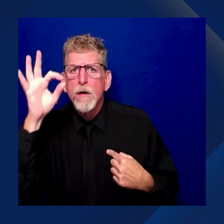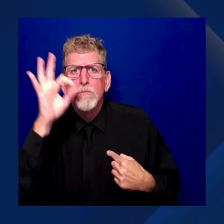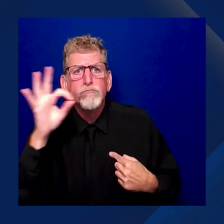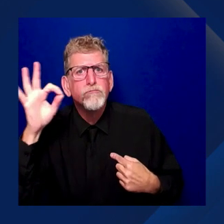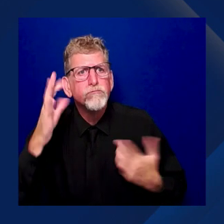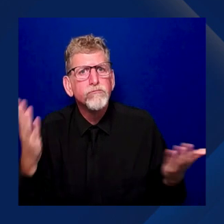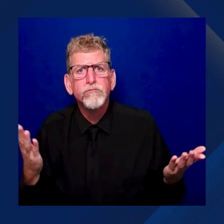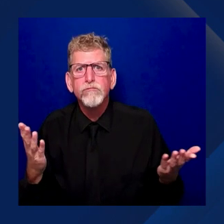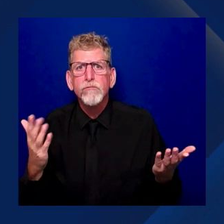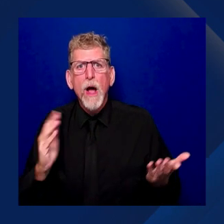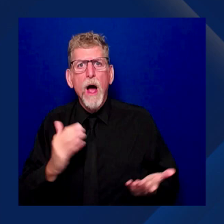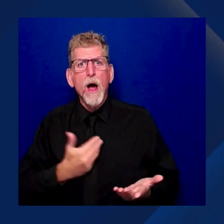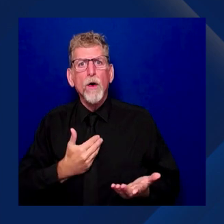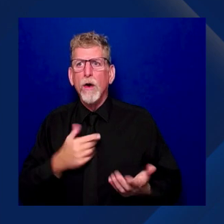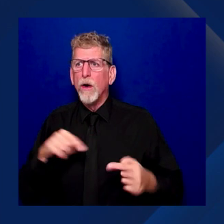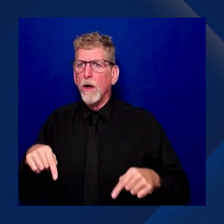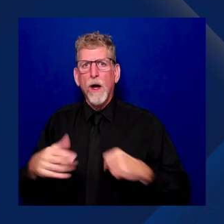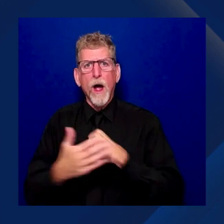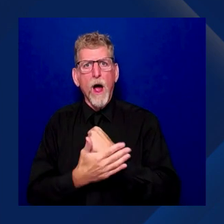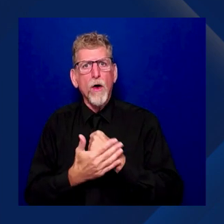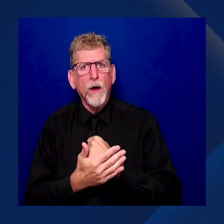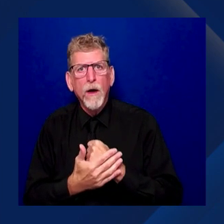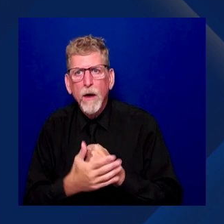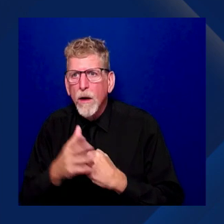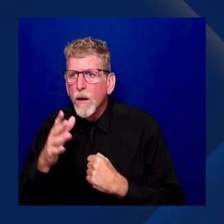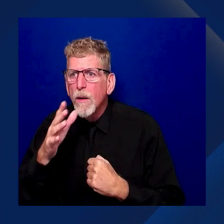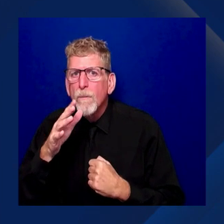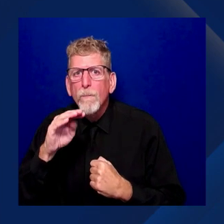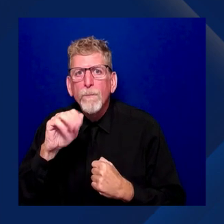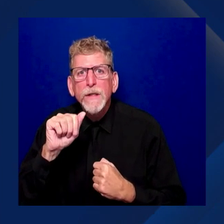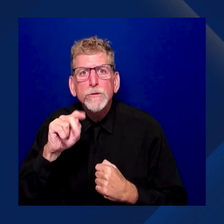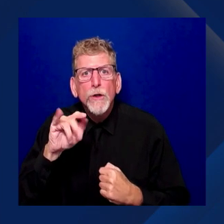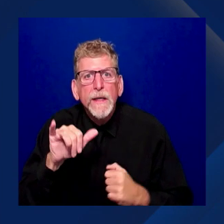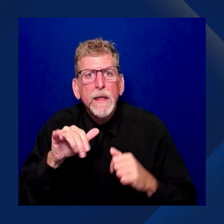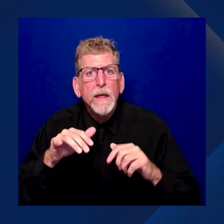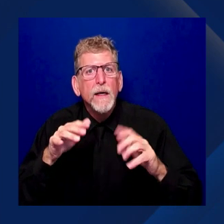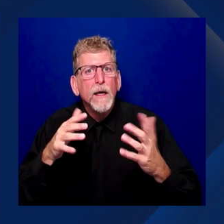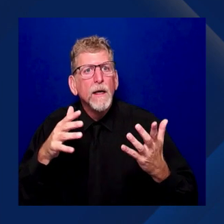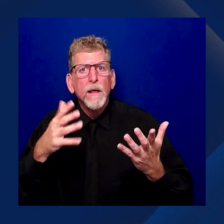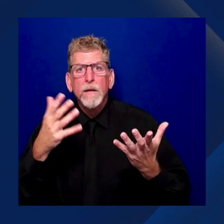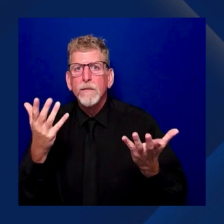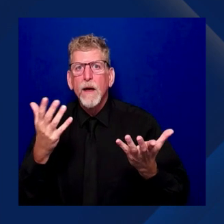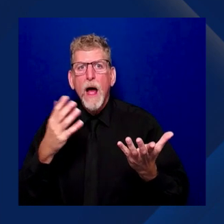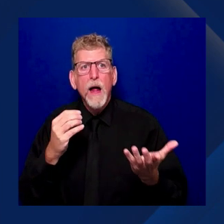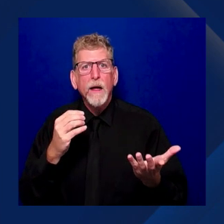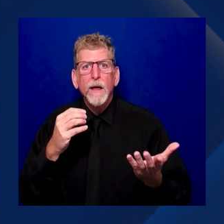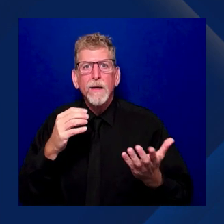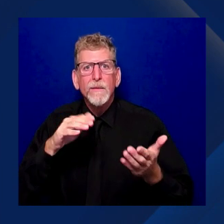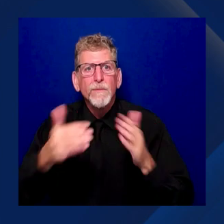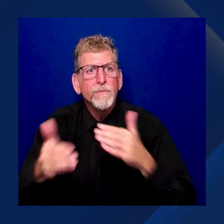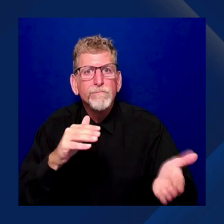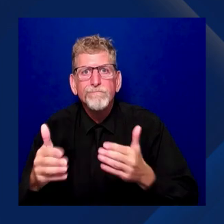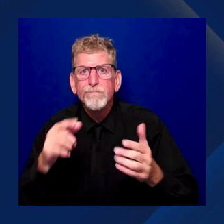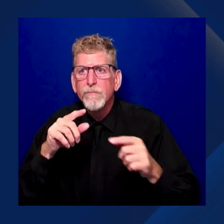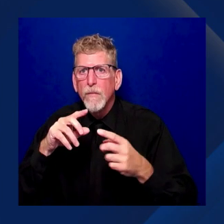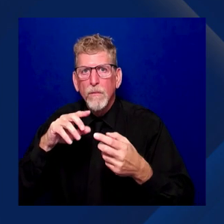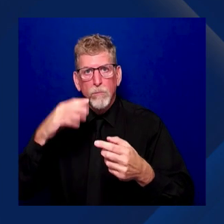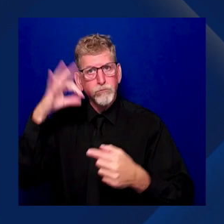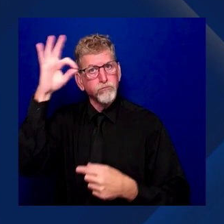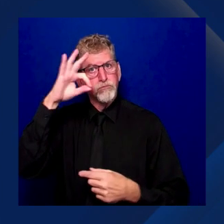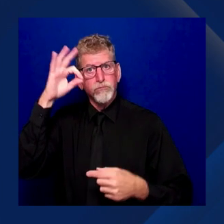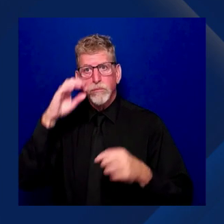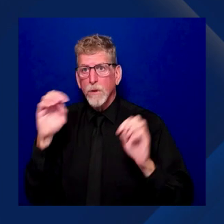crisis was. However, through my work in Congress, I was quickly exposed to so many tragic and heartbreaking